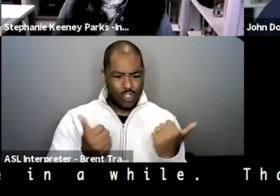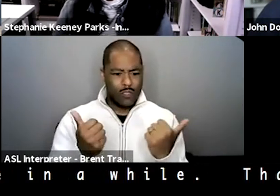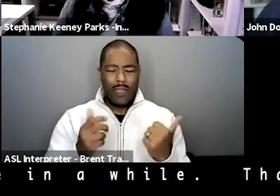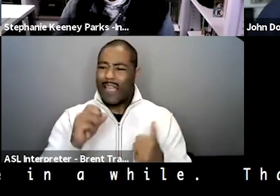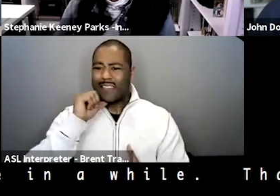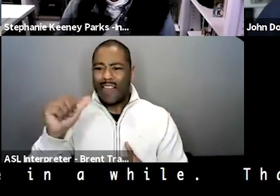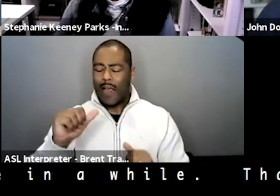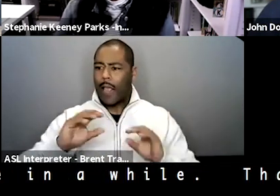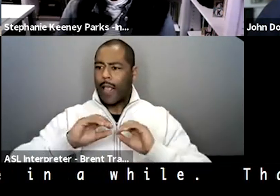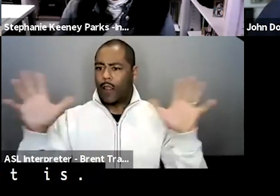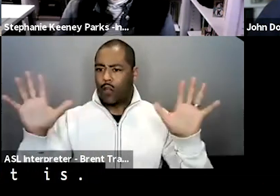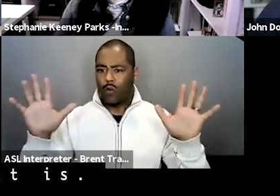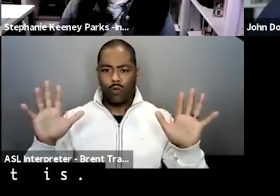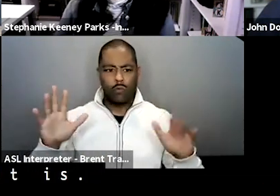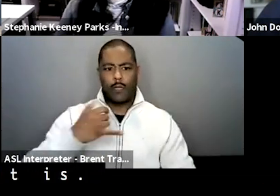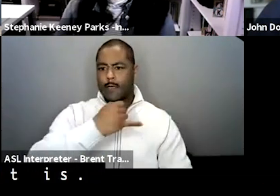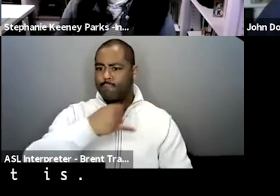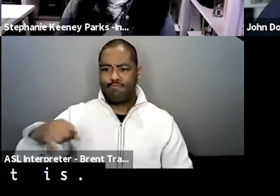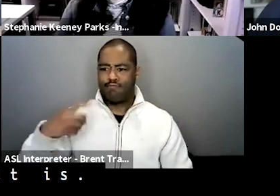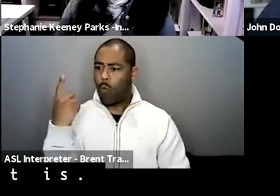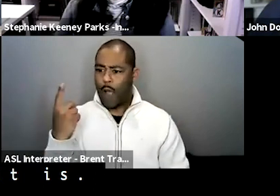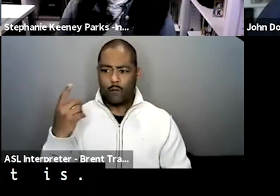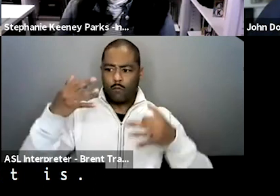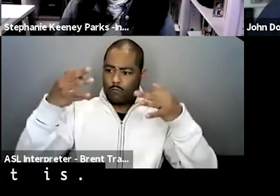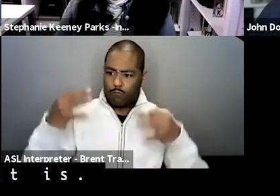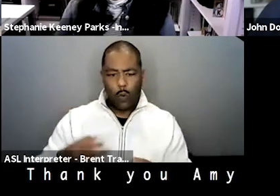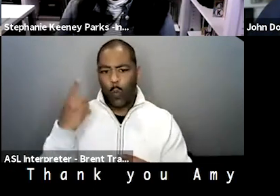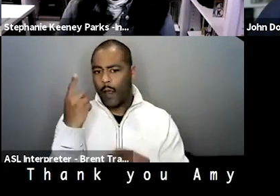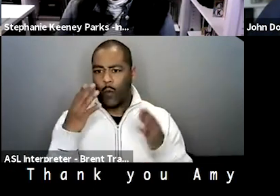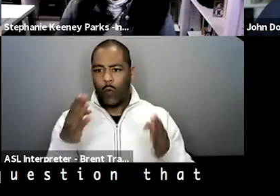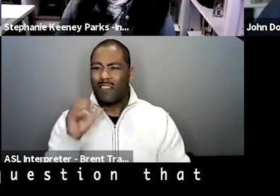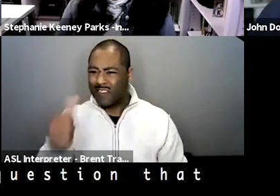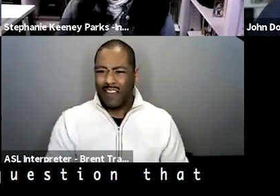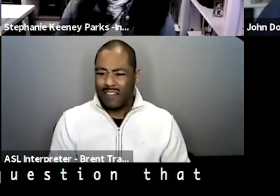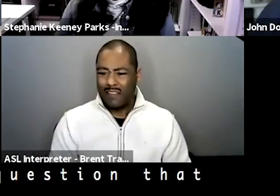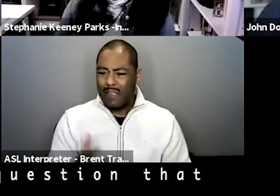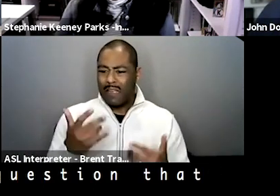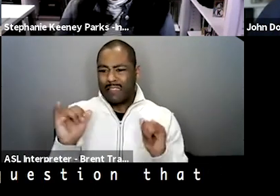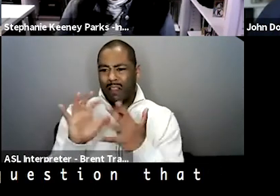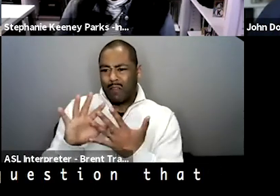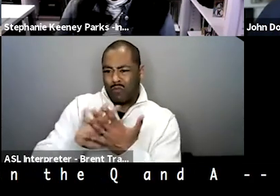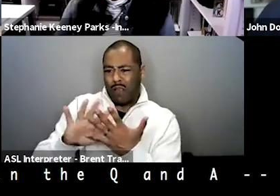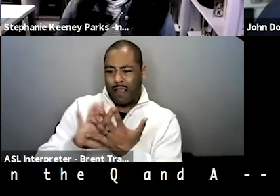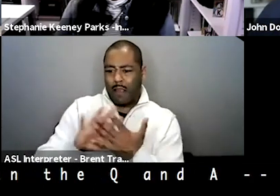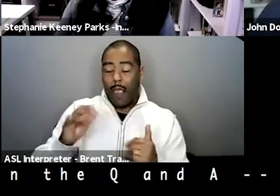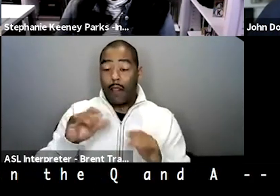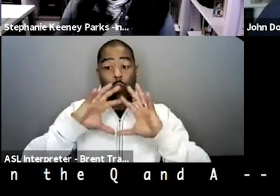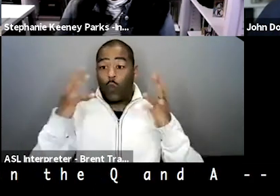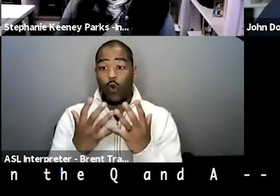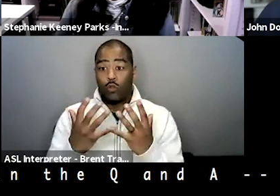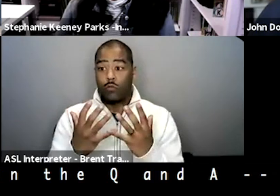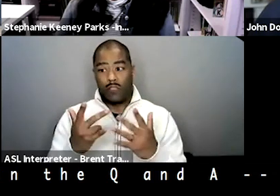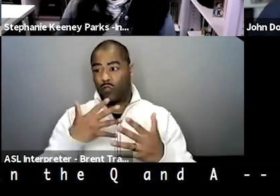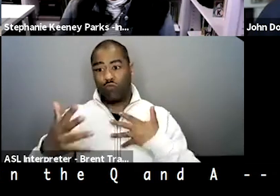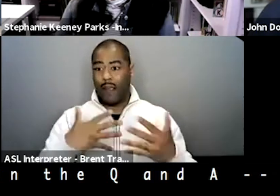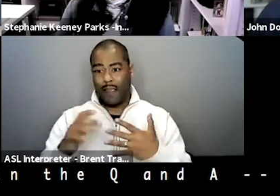for my mental health, I have to step back once in a while, but that's the way it is. Thank you, Amy. Another question that